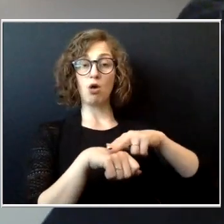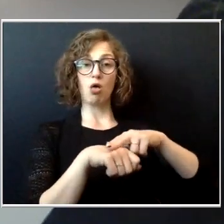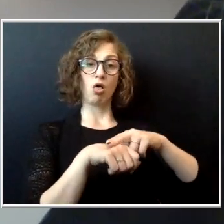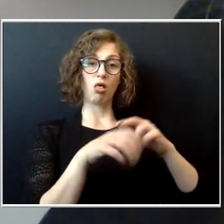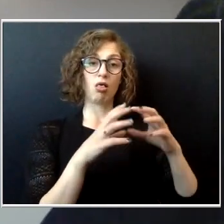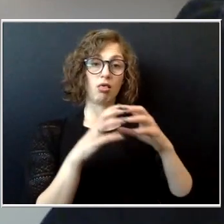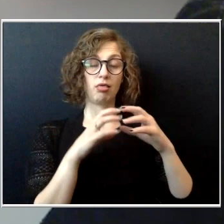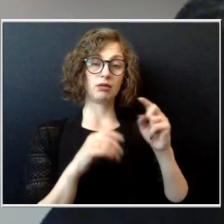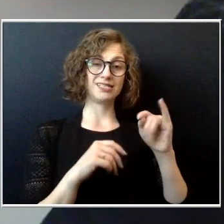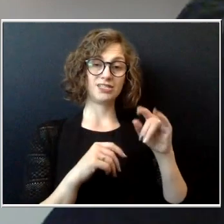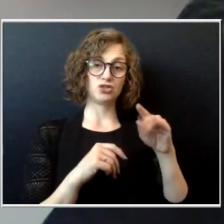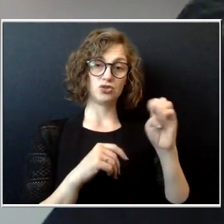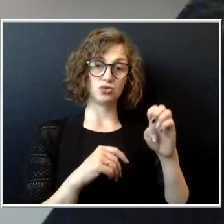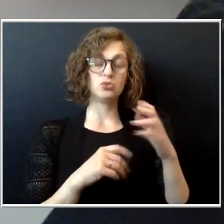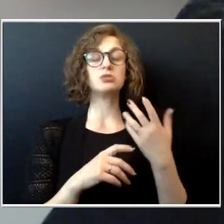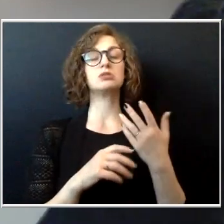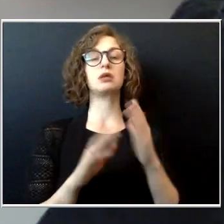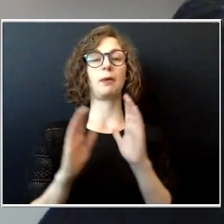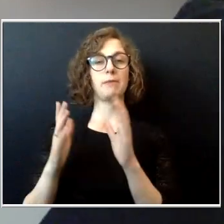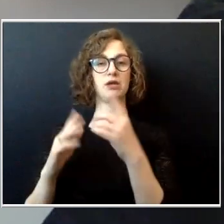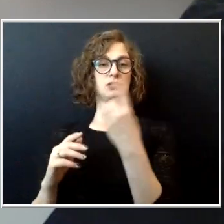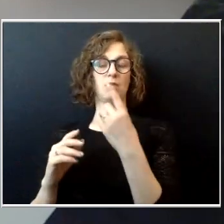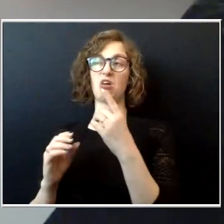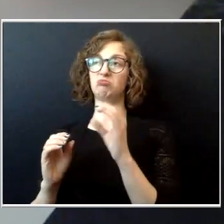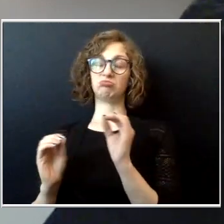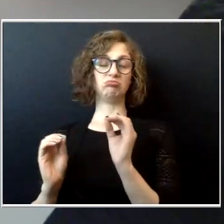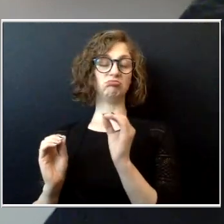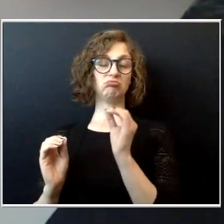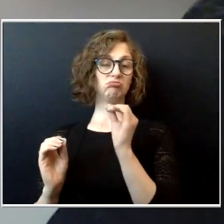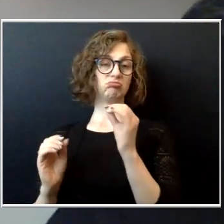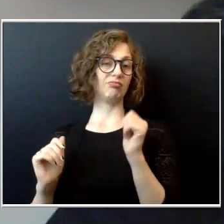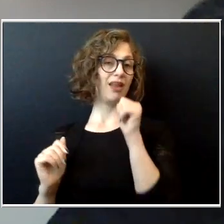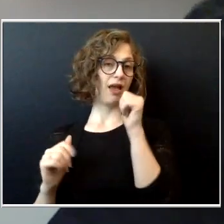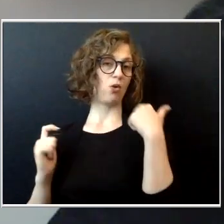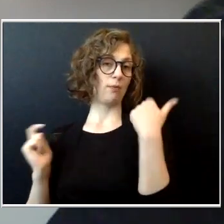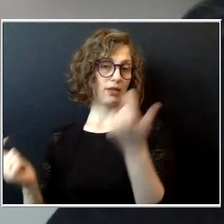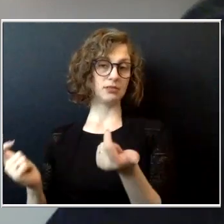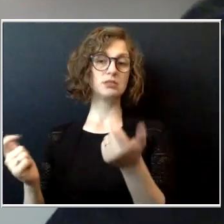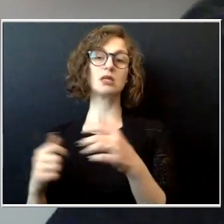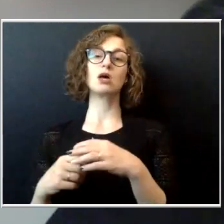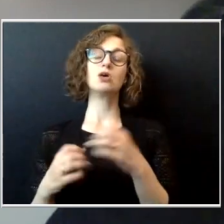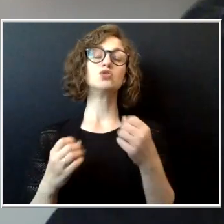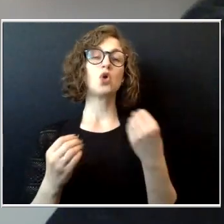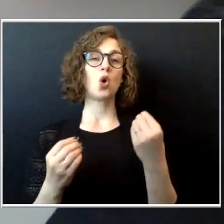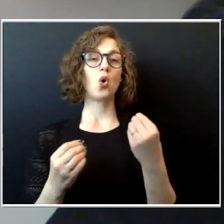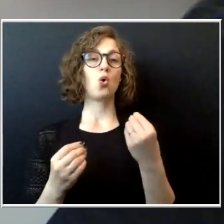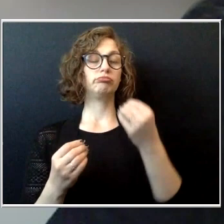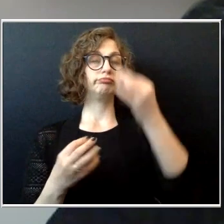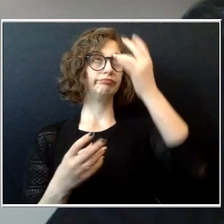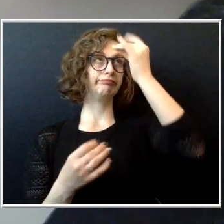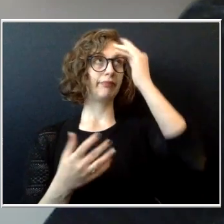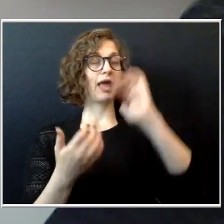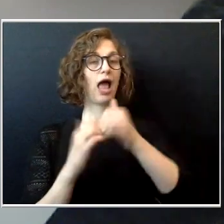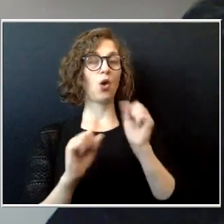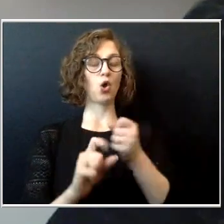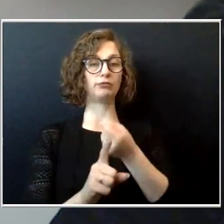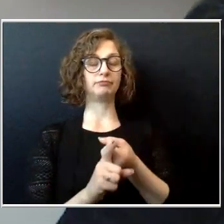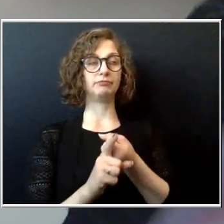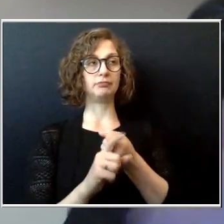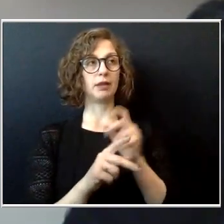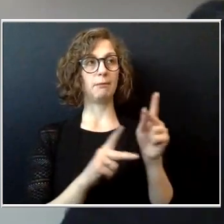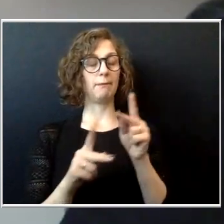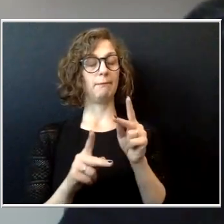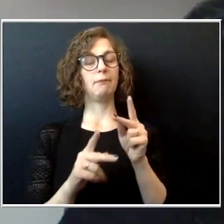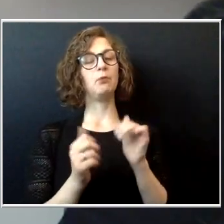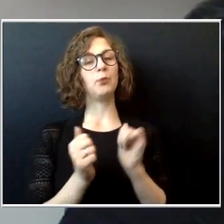obesity. So thinking about how that could influence individuals who are diagnosed earlier, with